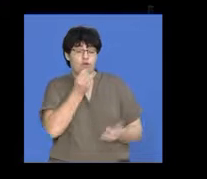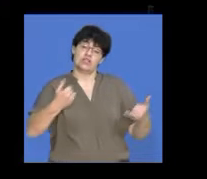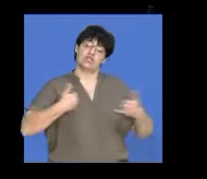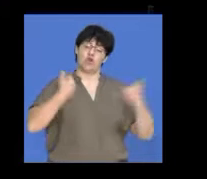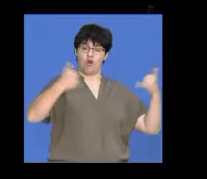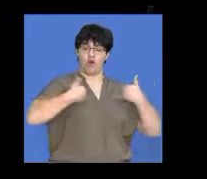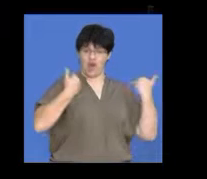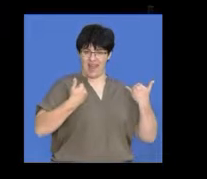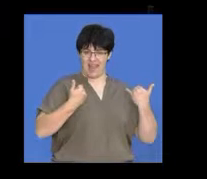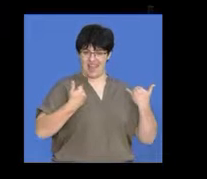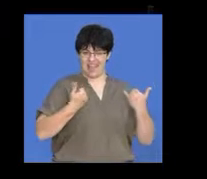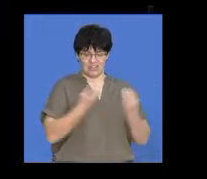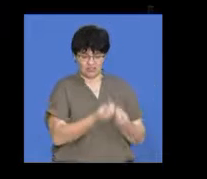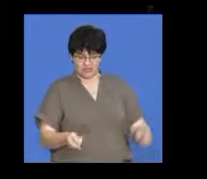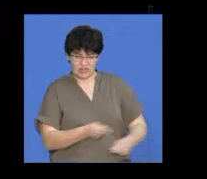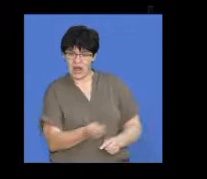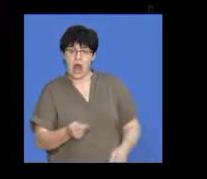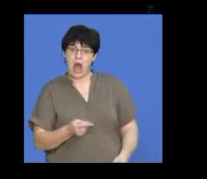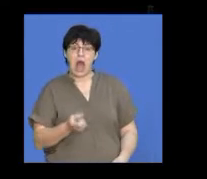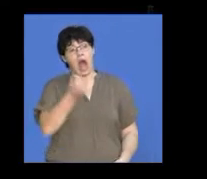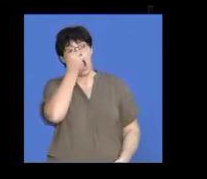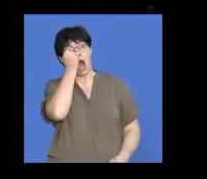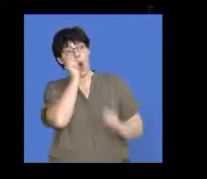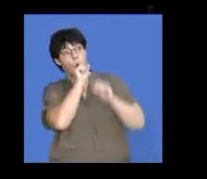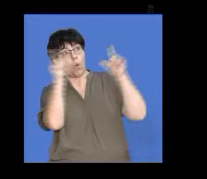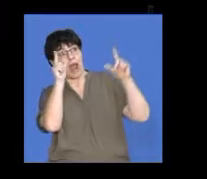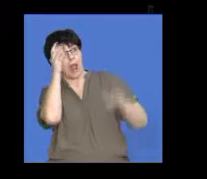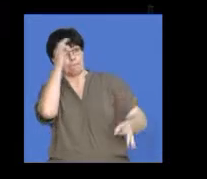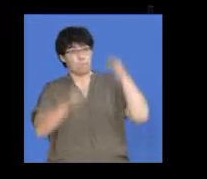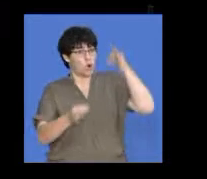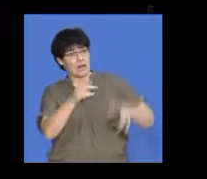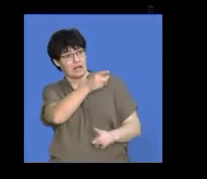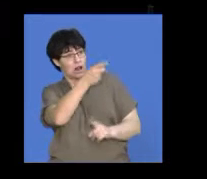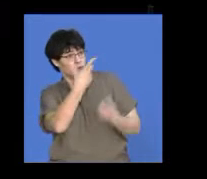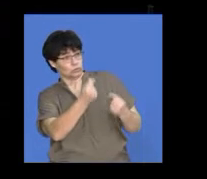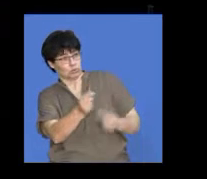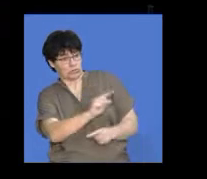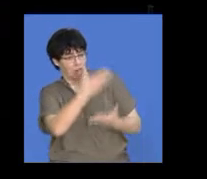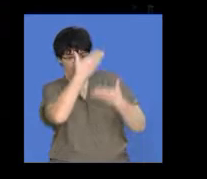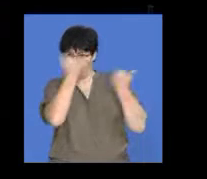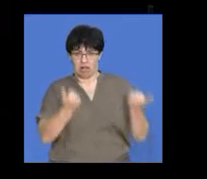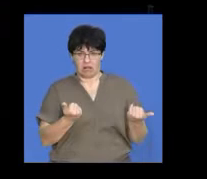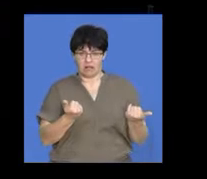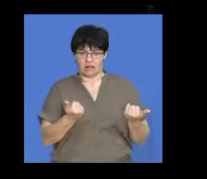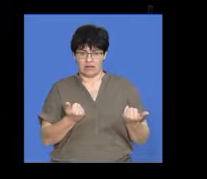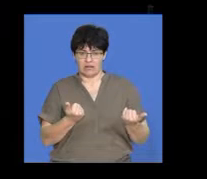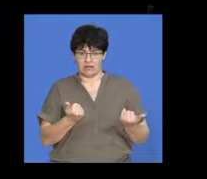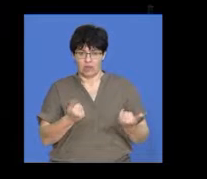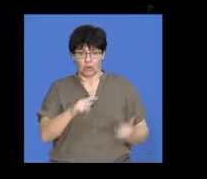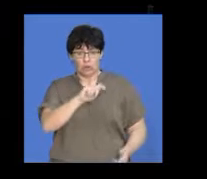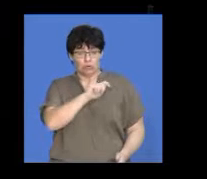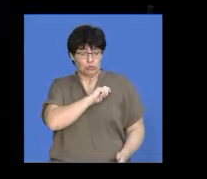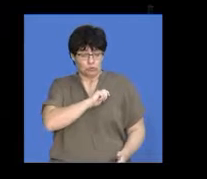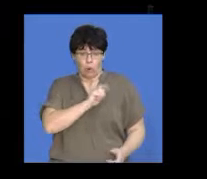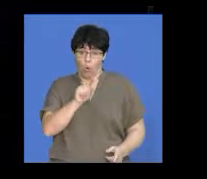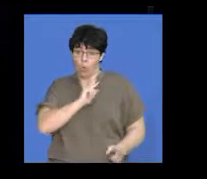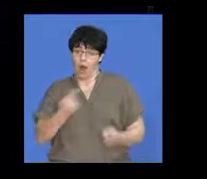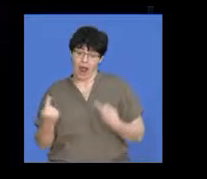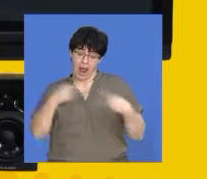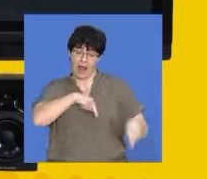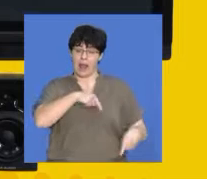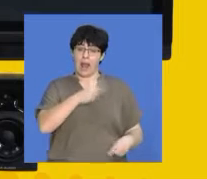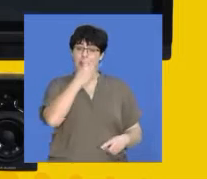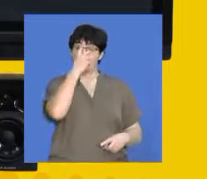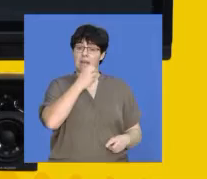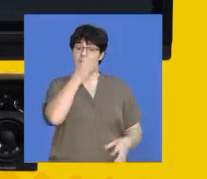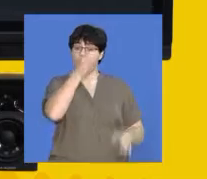aware of the political undertones. In other words, they were not aware of the real reason why the Black Panther Party